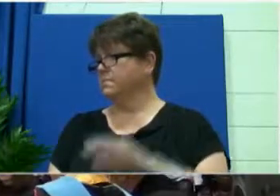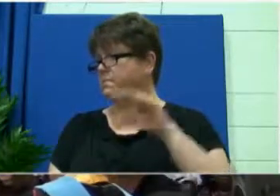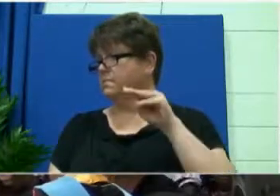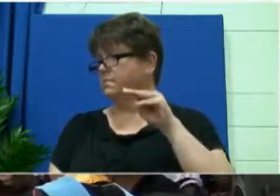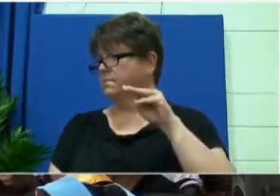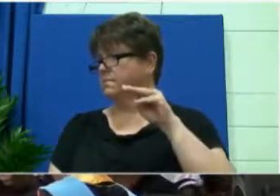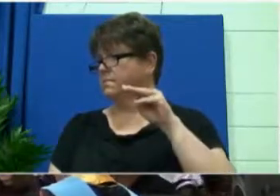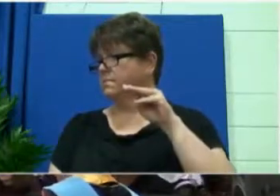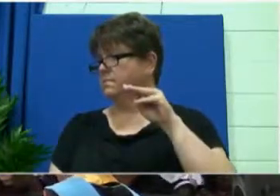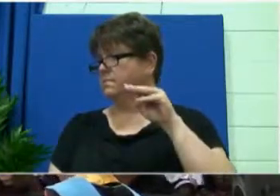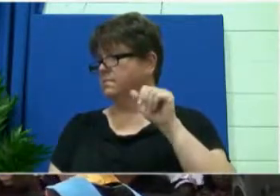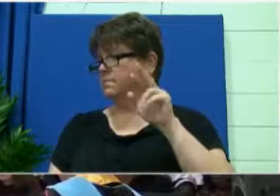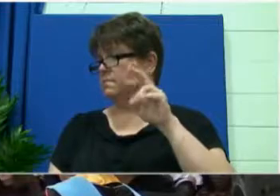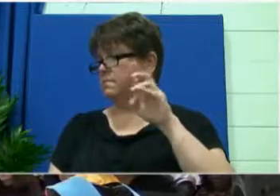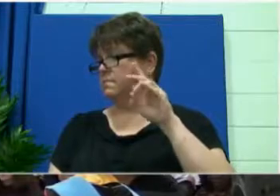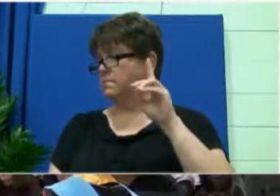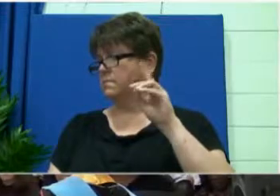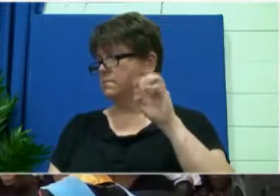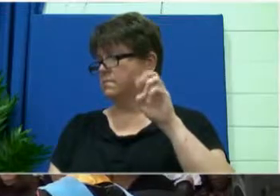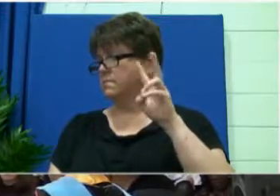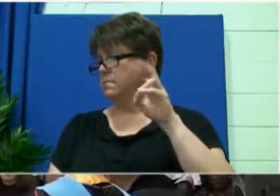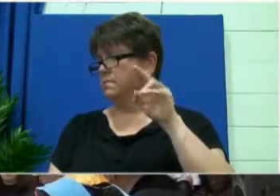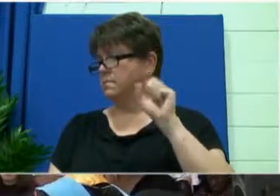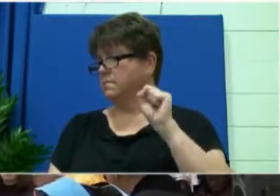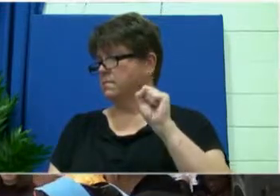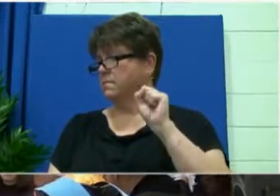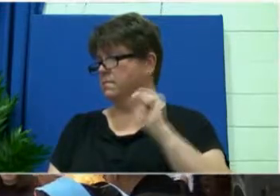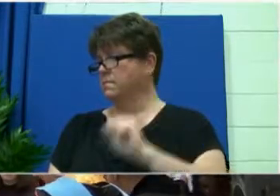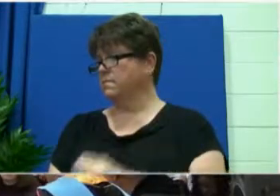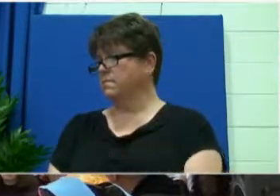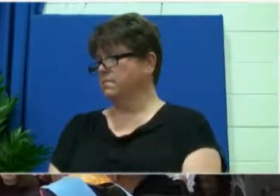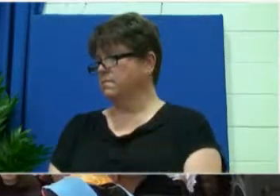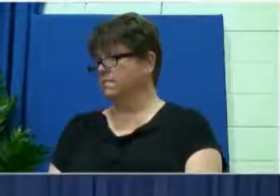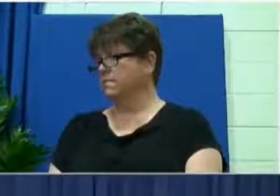Miranda K. Evans, Associate in Arts.